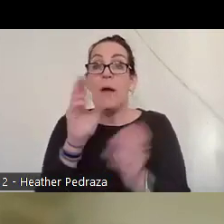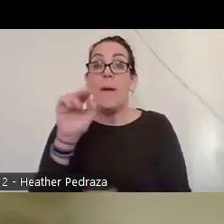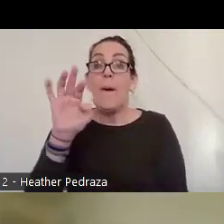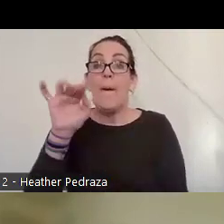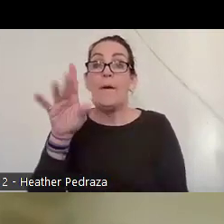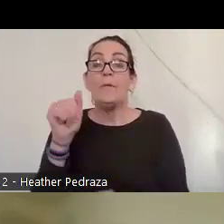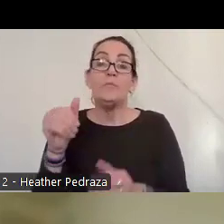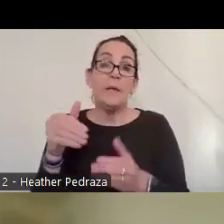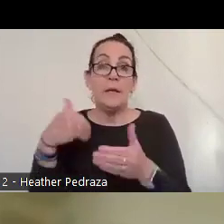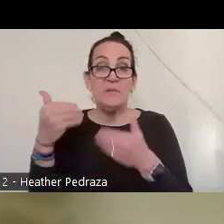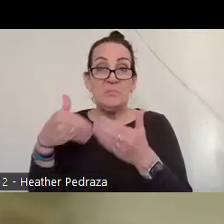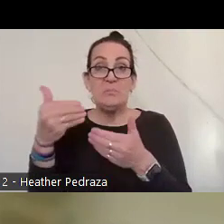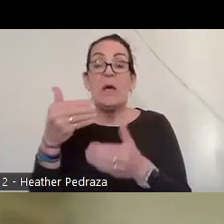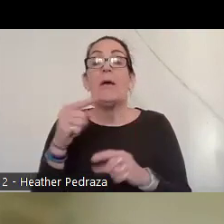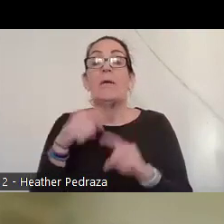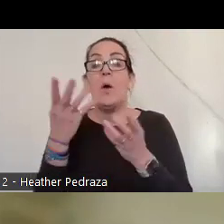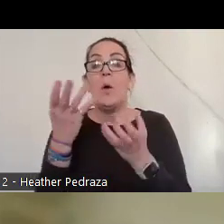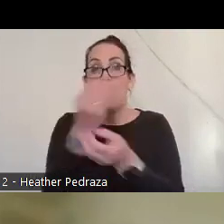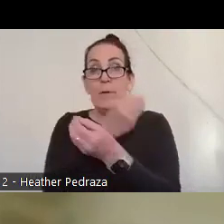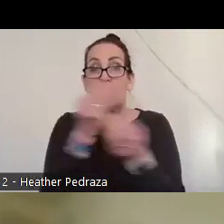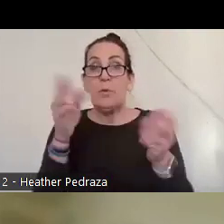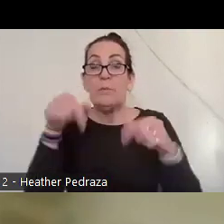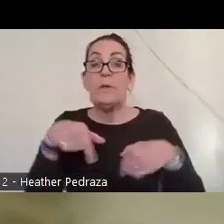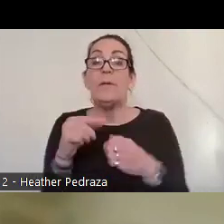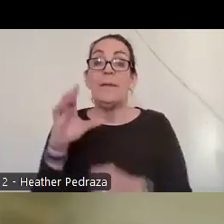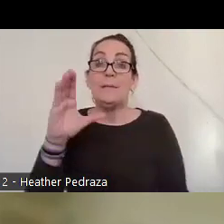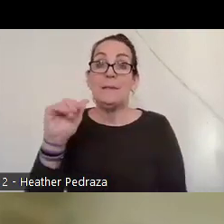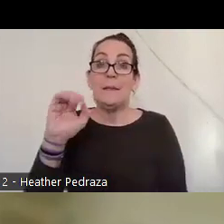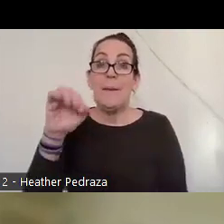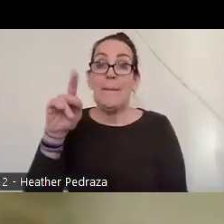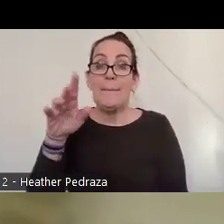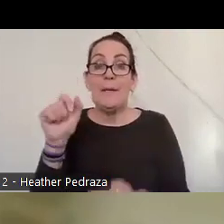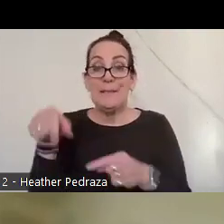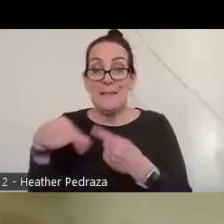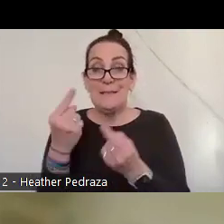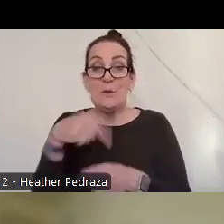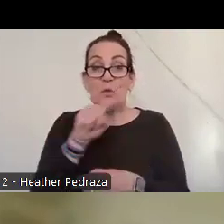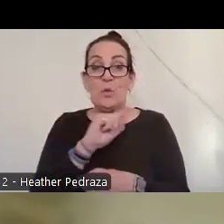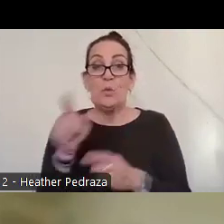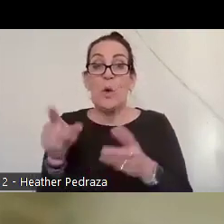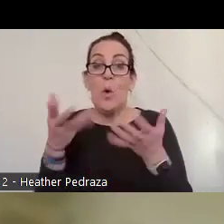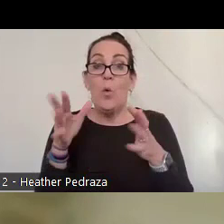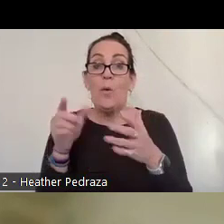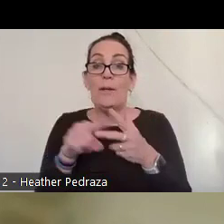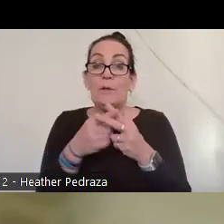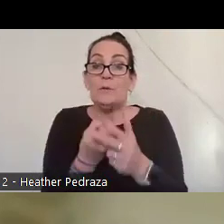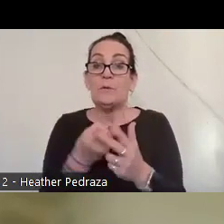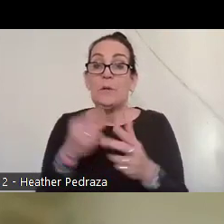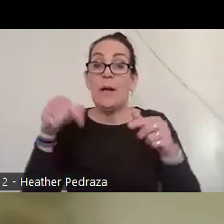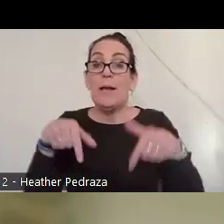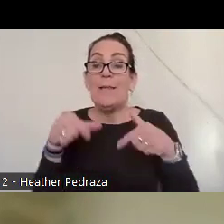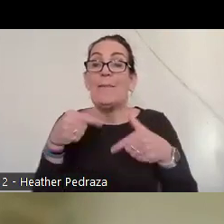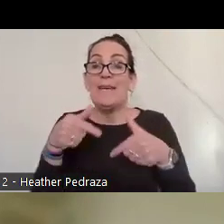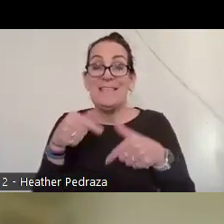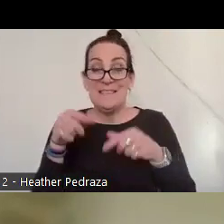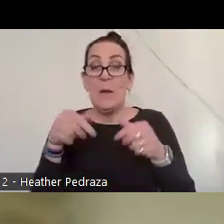But do want to inform you all about this campaign, as we've already put in a considerable amount of effort into this project and to get it off the